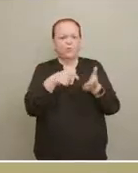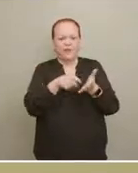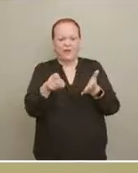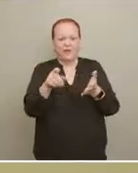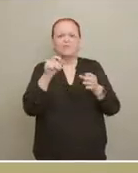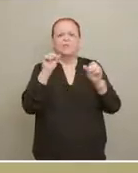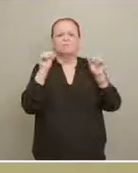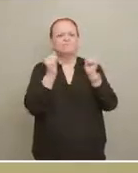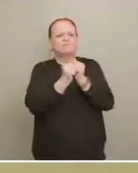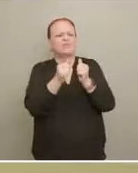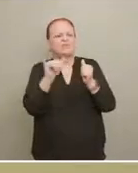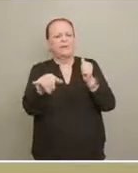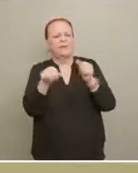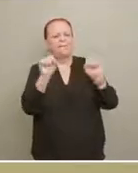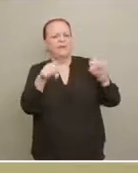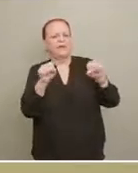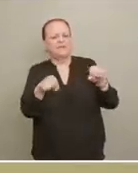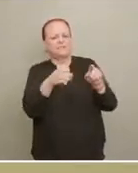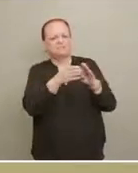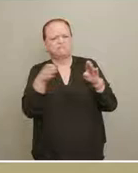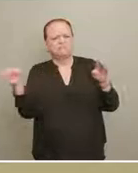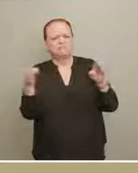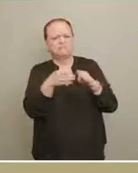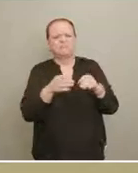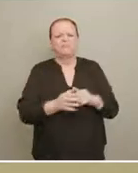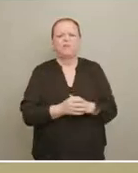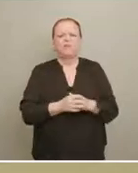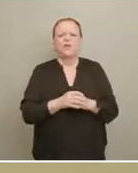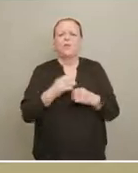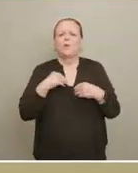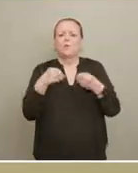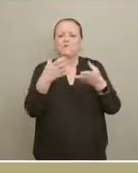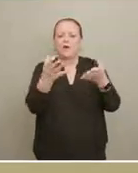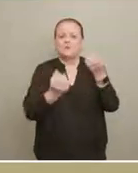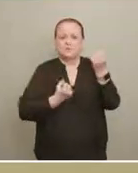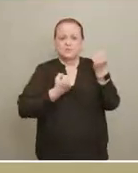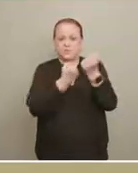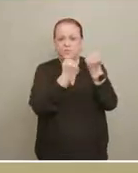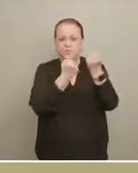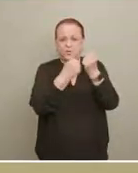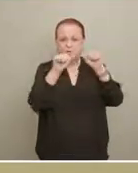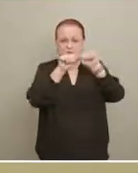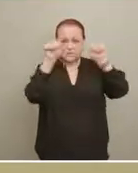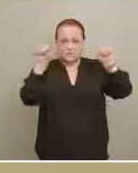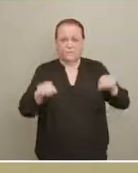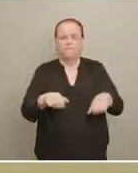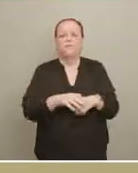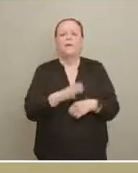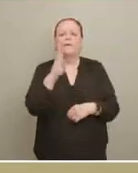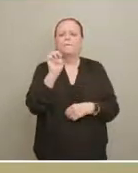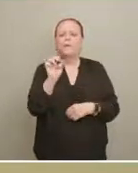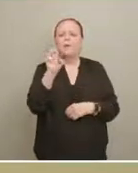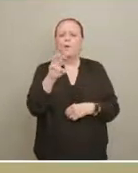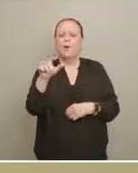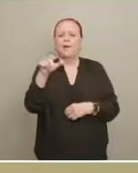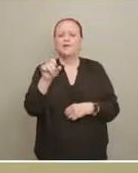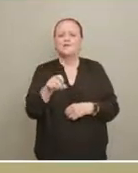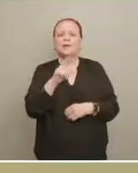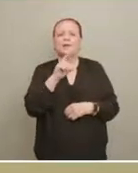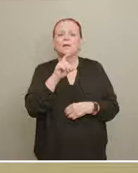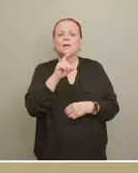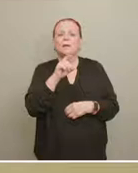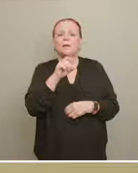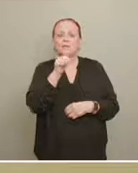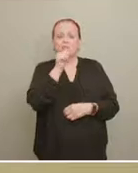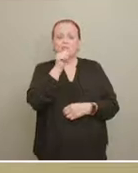Treatment is offered as part of an integrated support system. BeWell is a true public-private partnership,